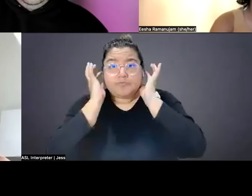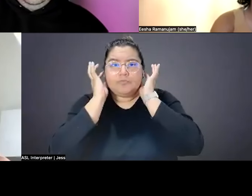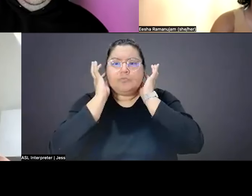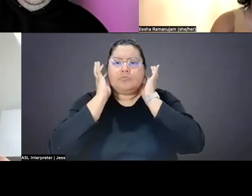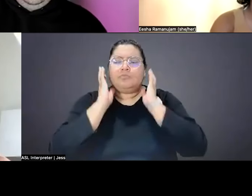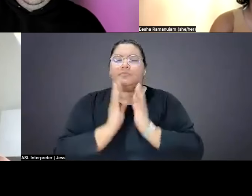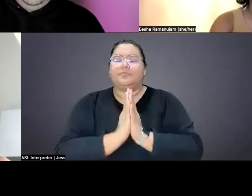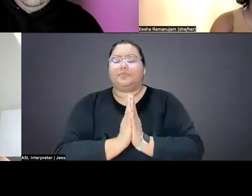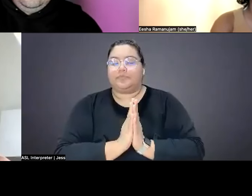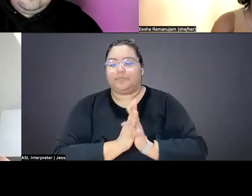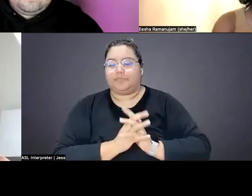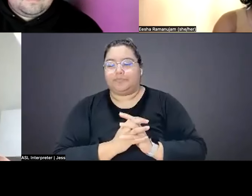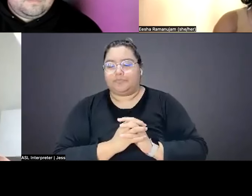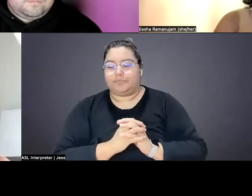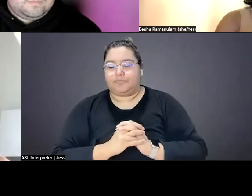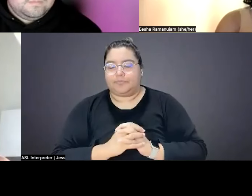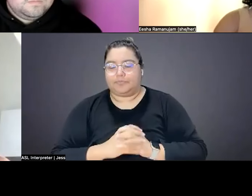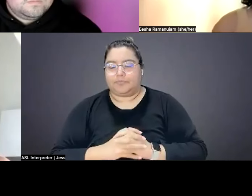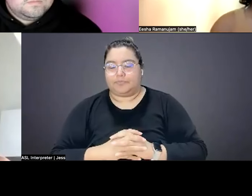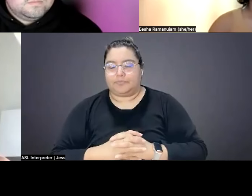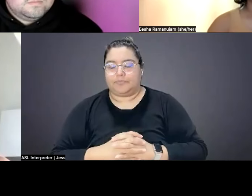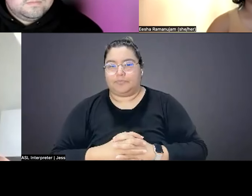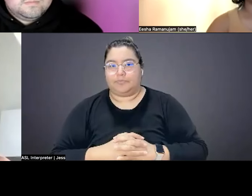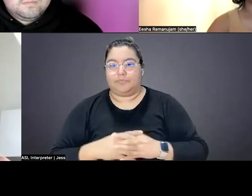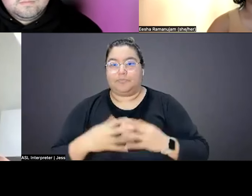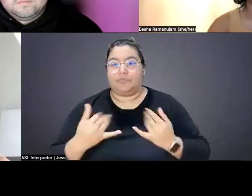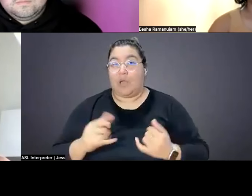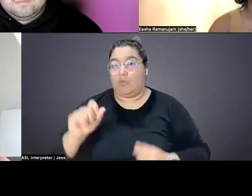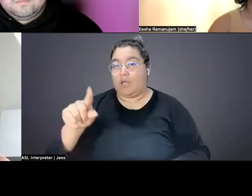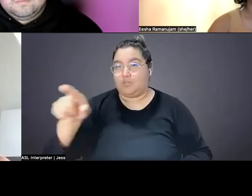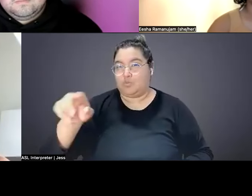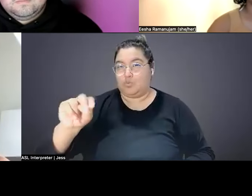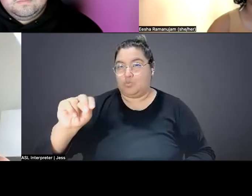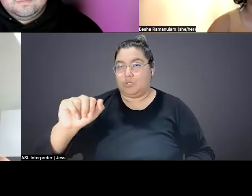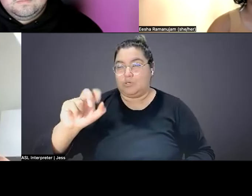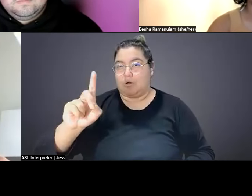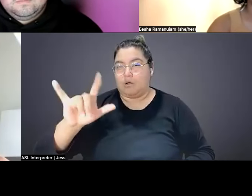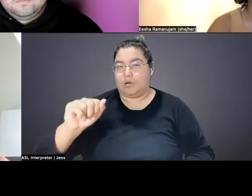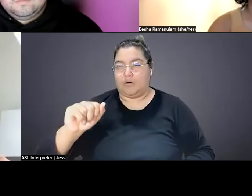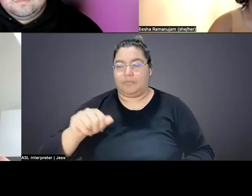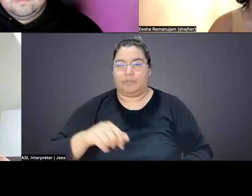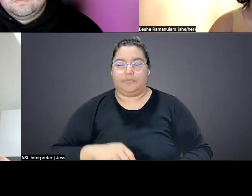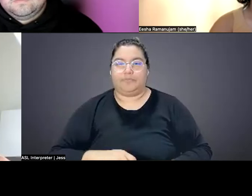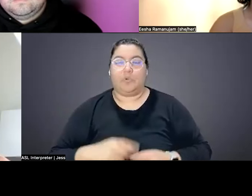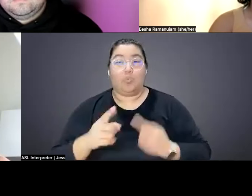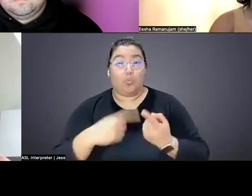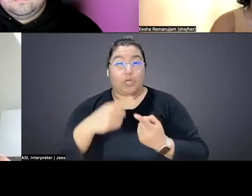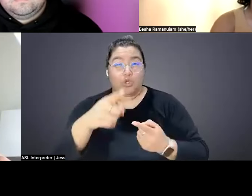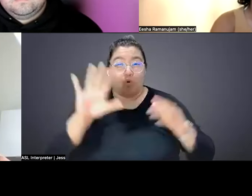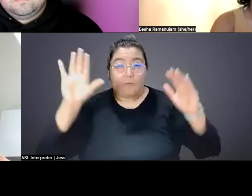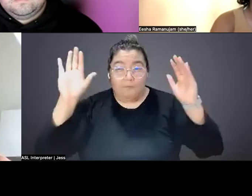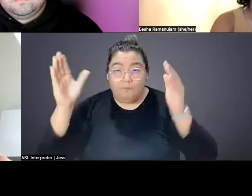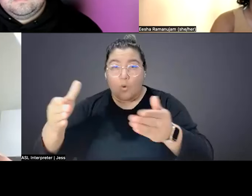have ideas on, and I'm going to look to you, Nadia, on what is the value add of focusing regionally on